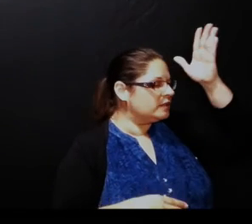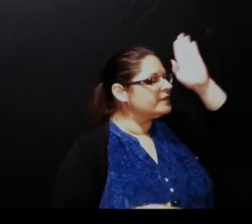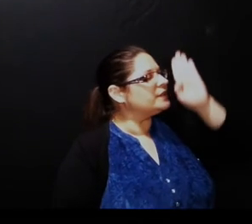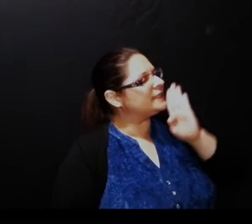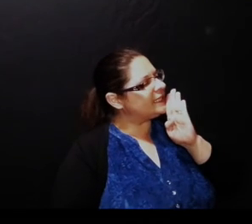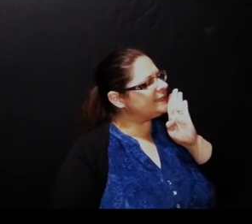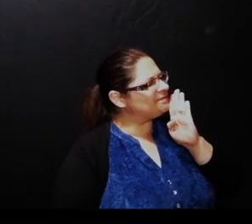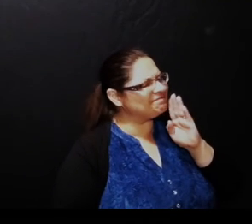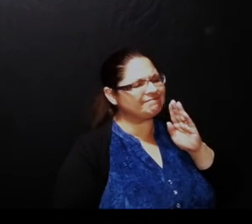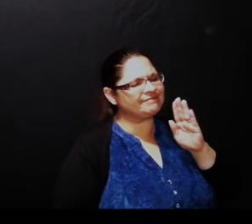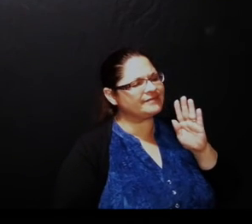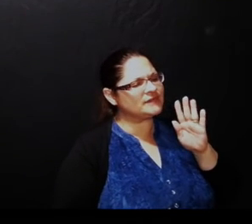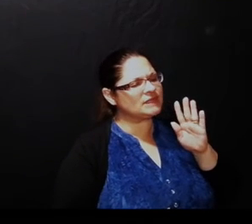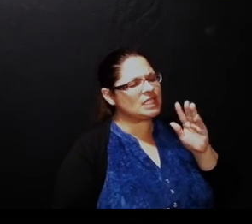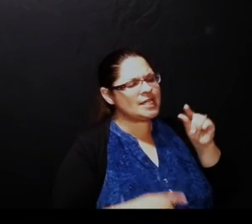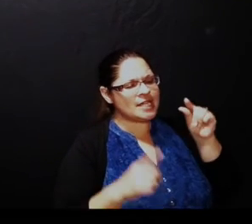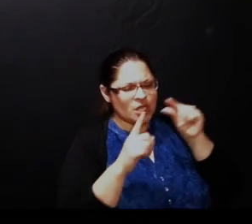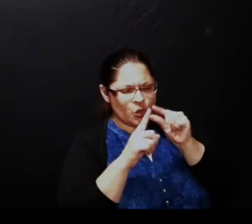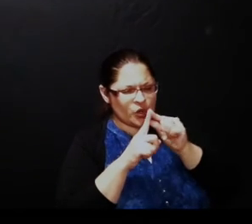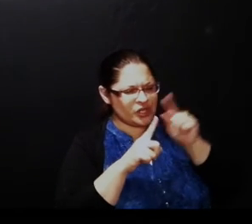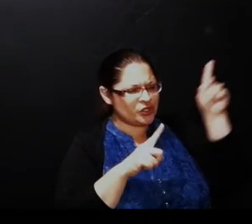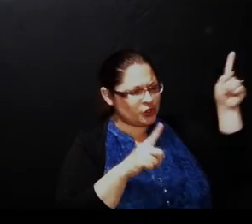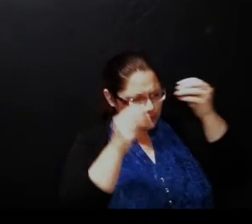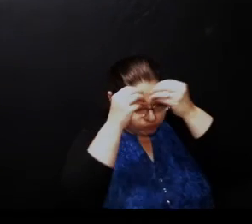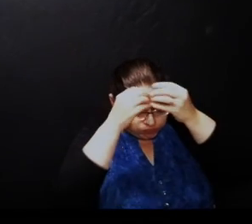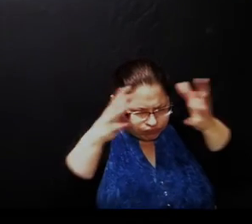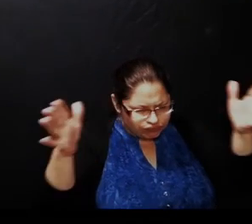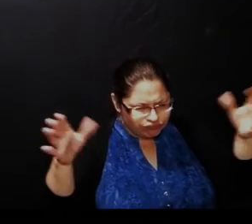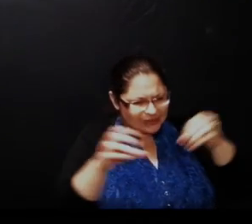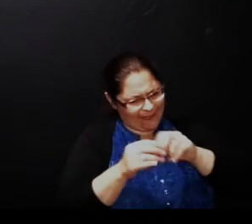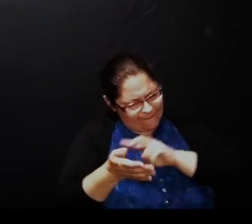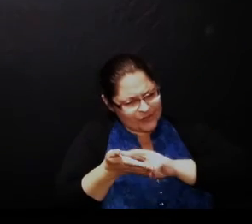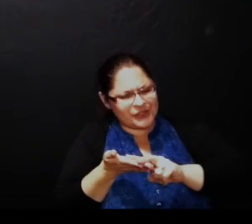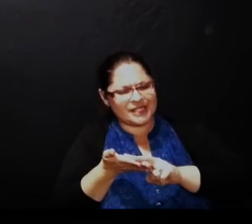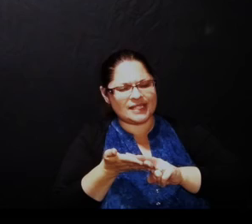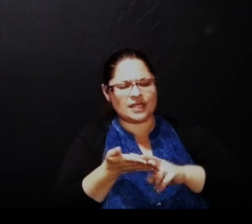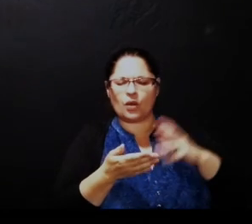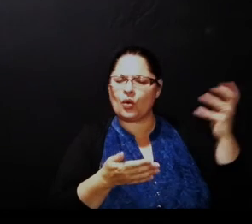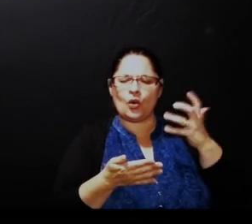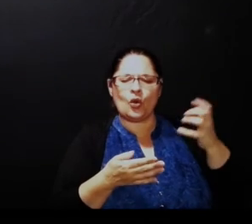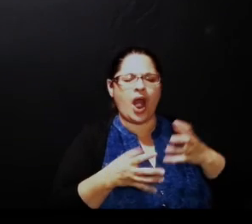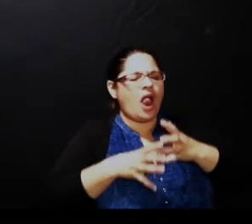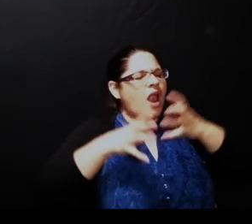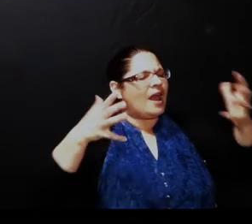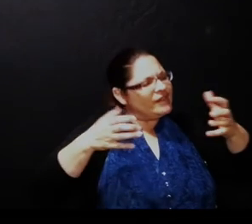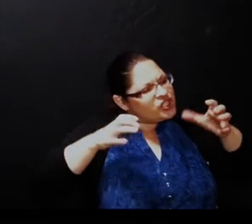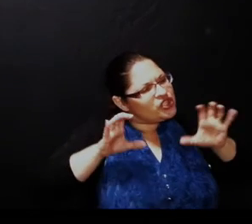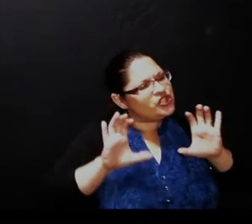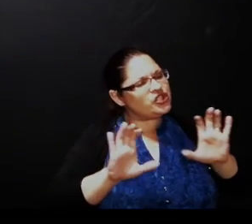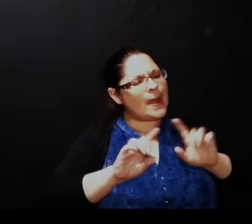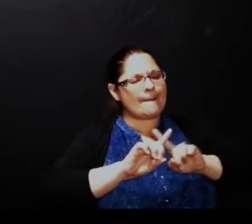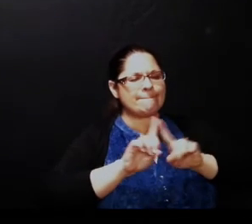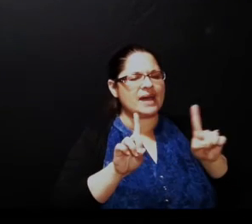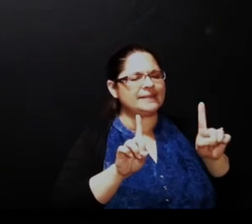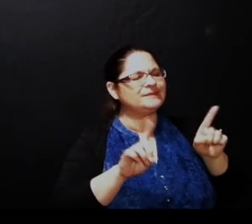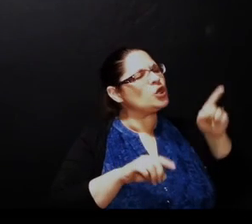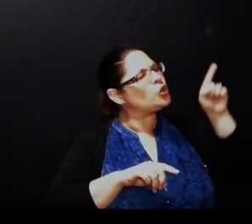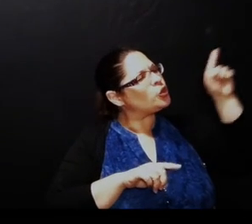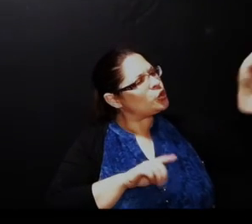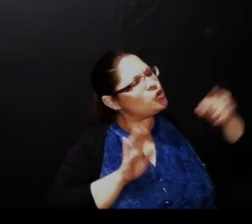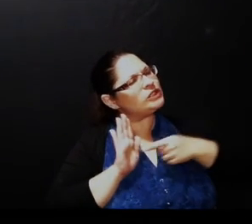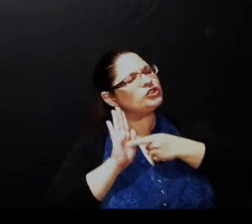tremendous challenge, and yet, Lord, thank You that You modeled what a true life should be, invested in the kingdom of